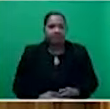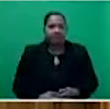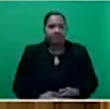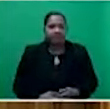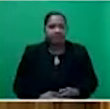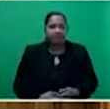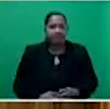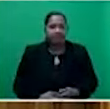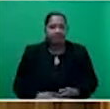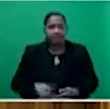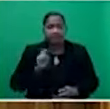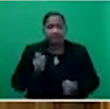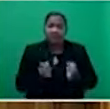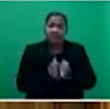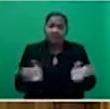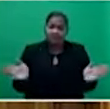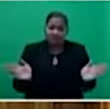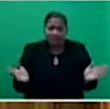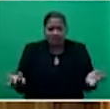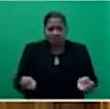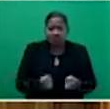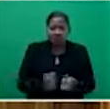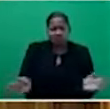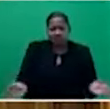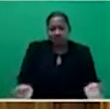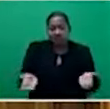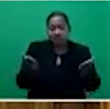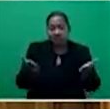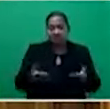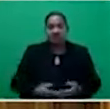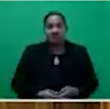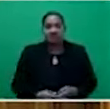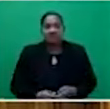If he generalizes, he generalizes.